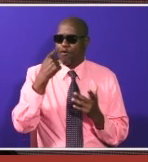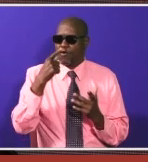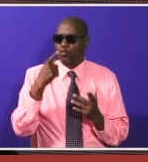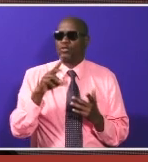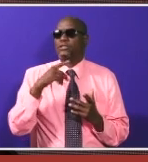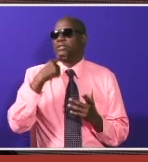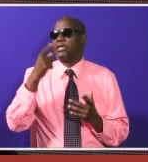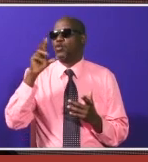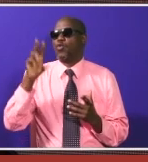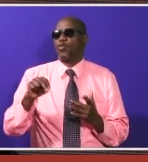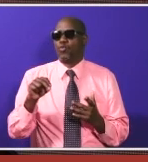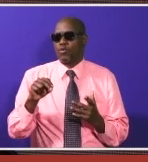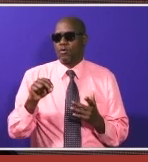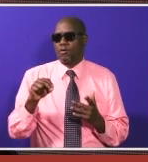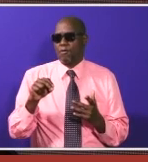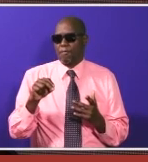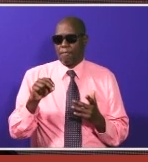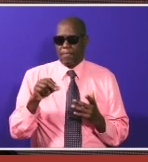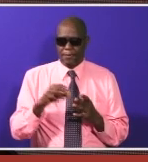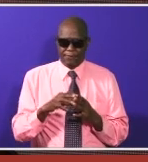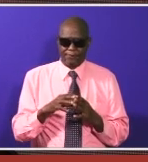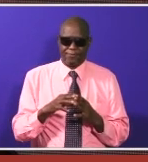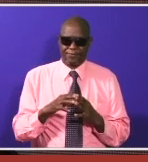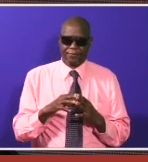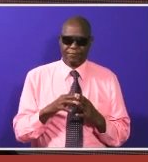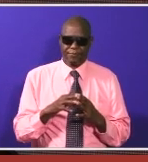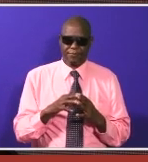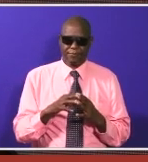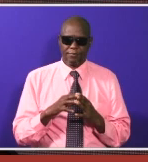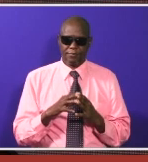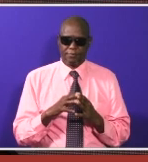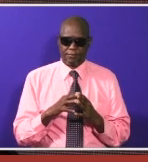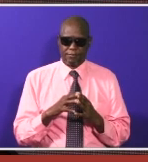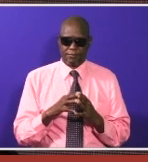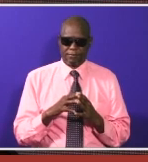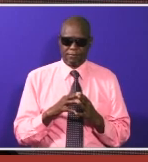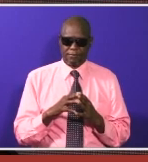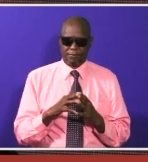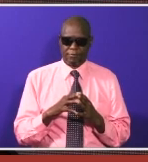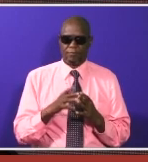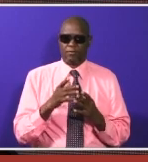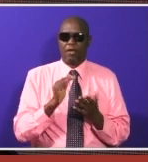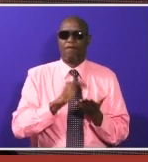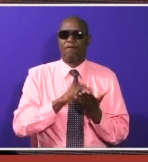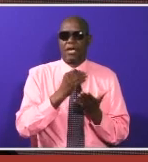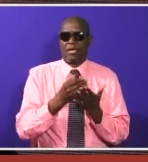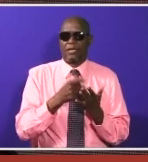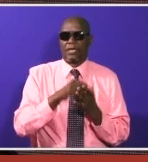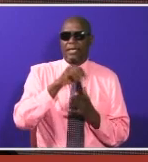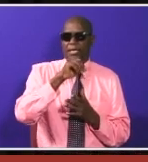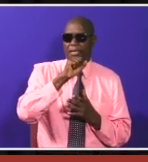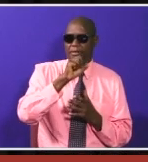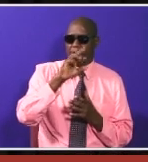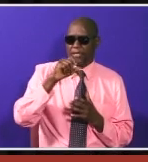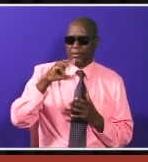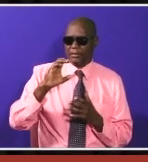we are happy to say that we actually saved our own exchequer about 70 billion for the last 2 years. Actually, talking about the funding, the SRC chairperson, Adeline